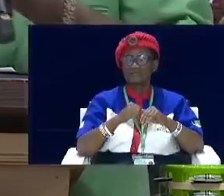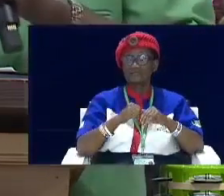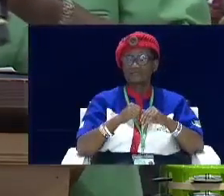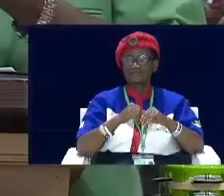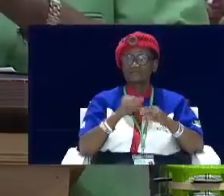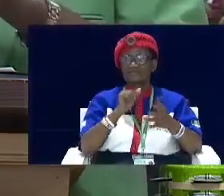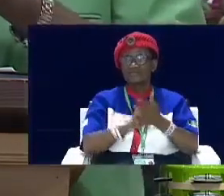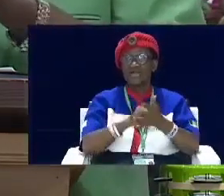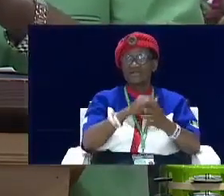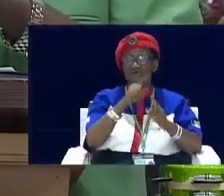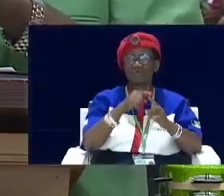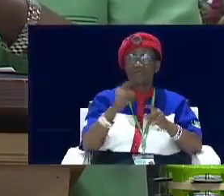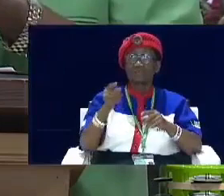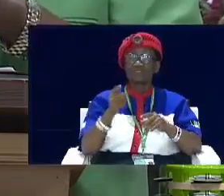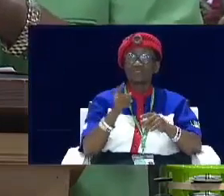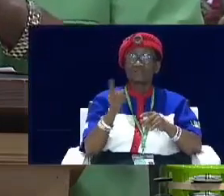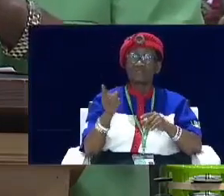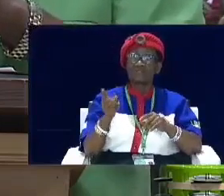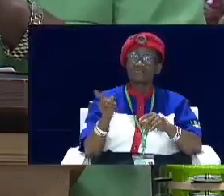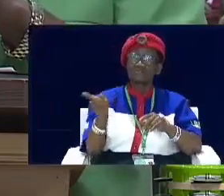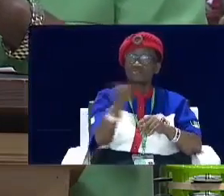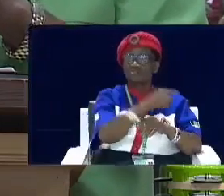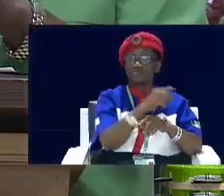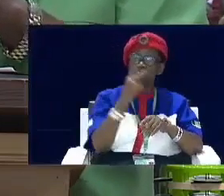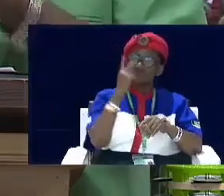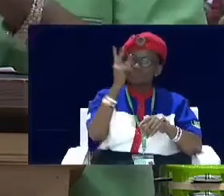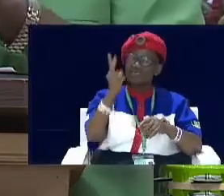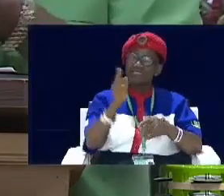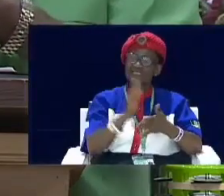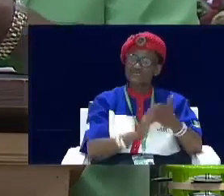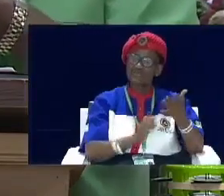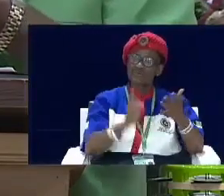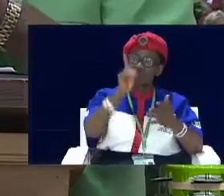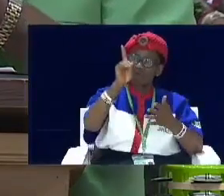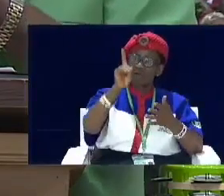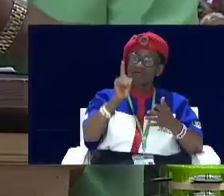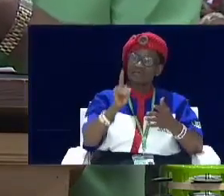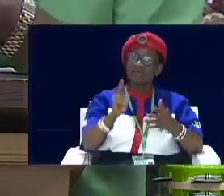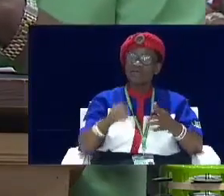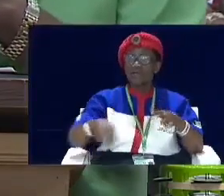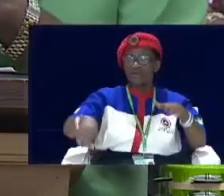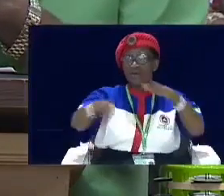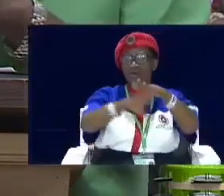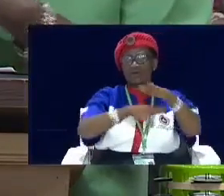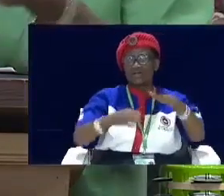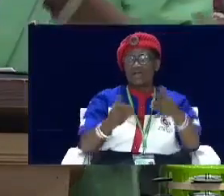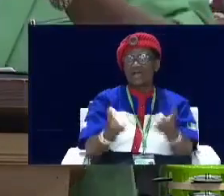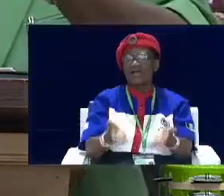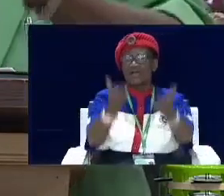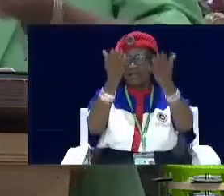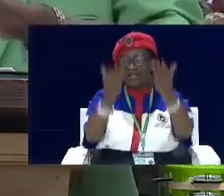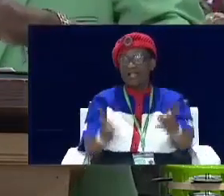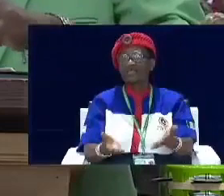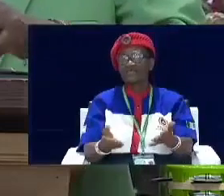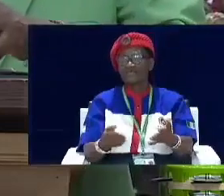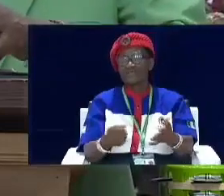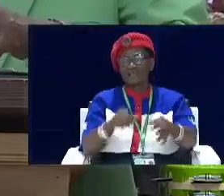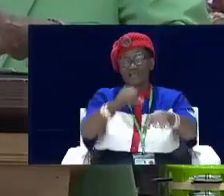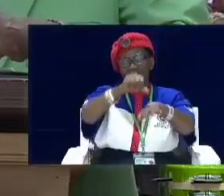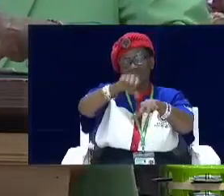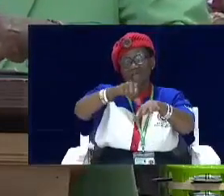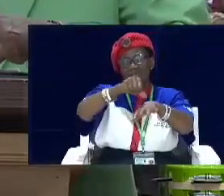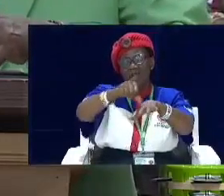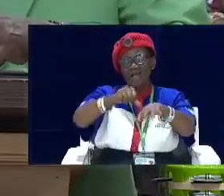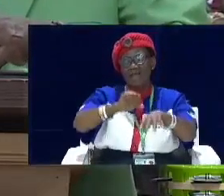that when you see someone under heavy anointing. Nigba to ba ri enikeni tin be